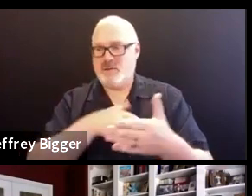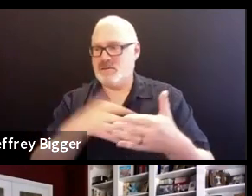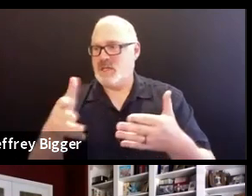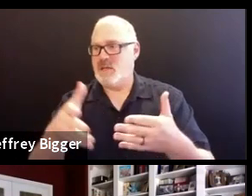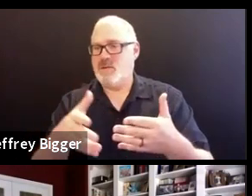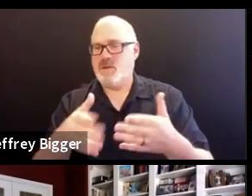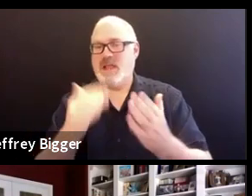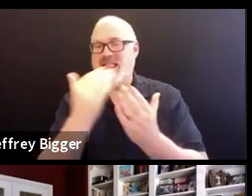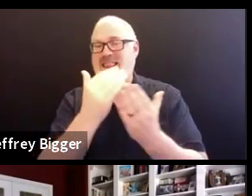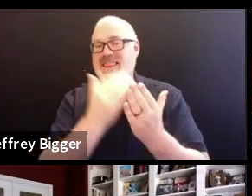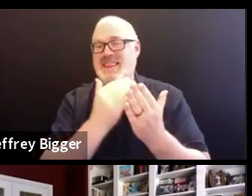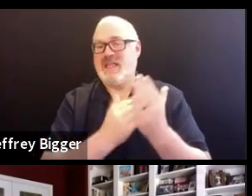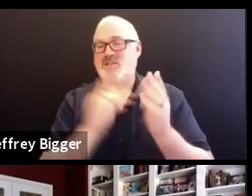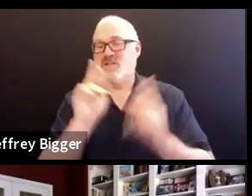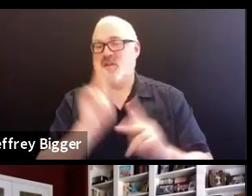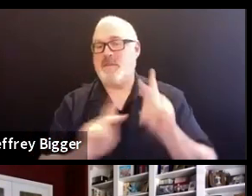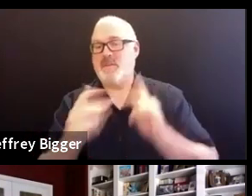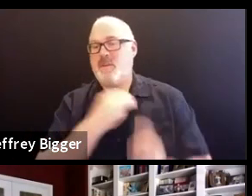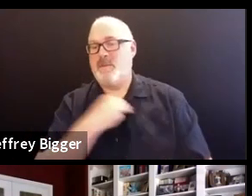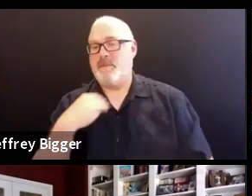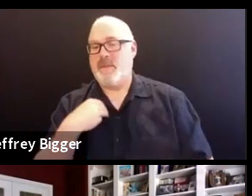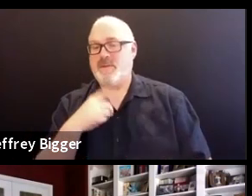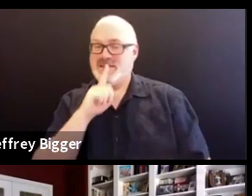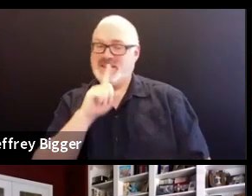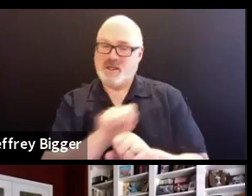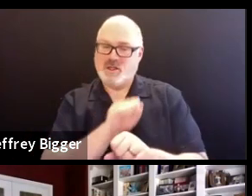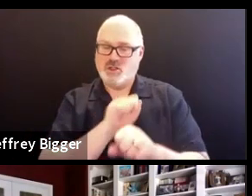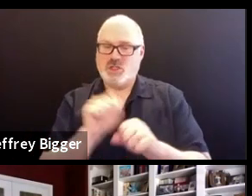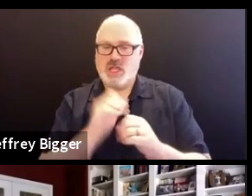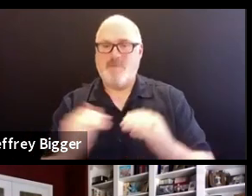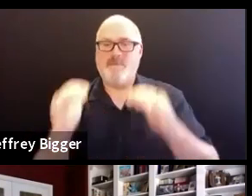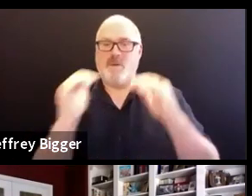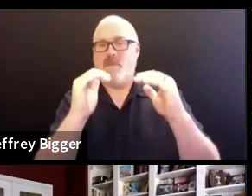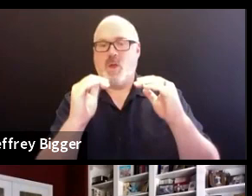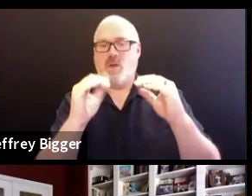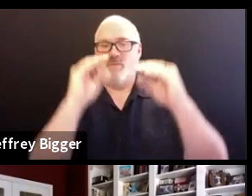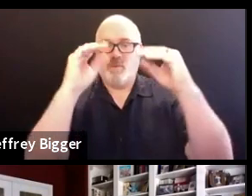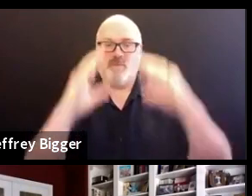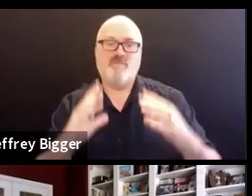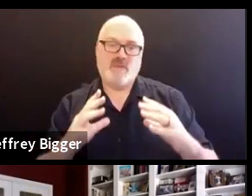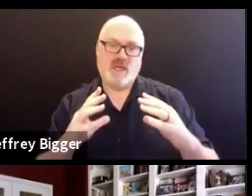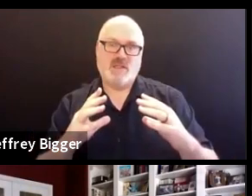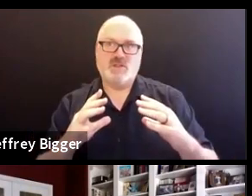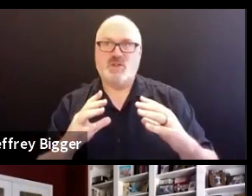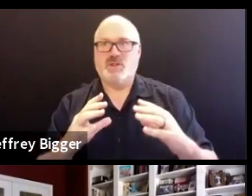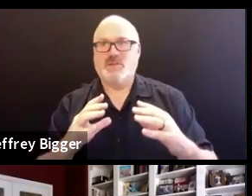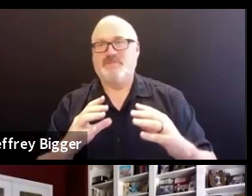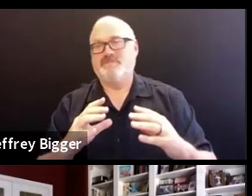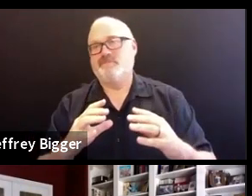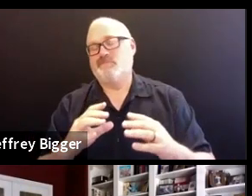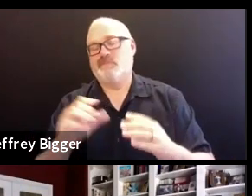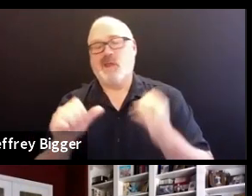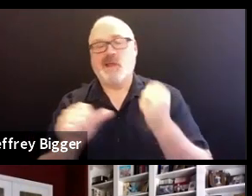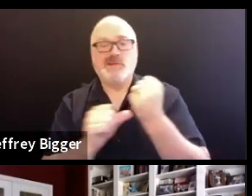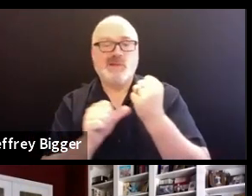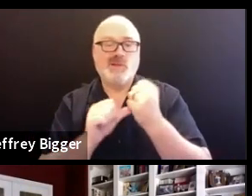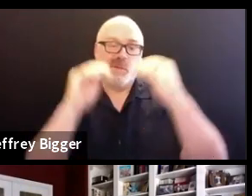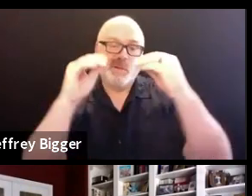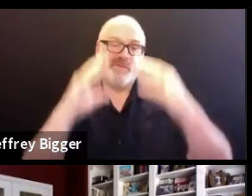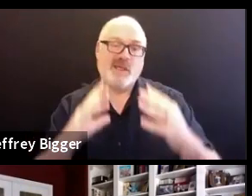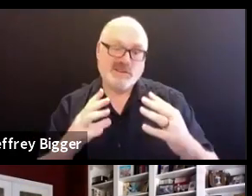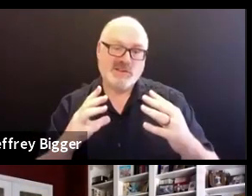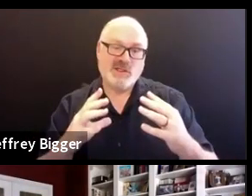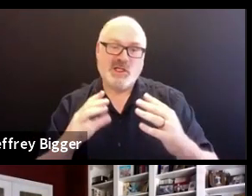list of those faculty members who were promoted to the rank of professor, promoted to the rank of associate professor, who are